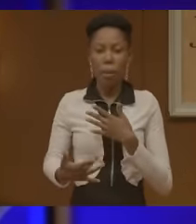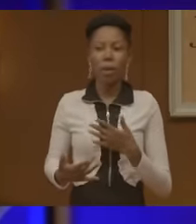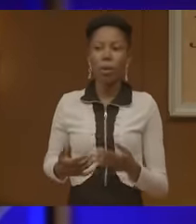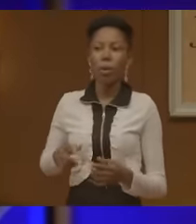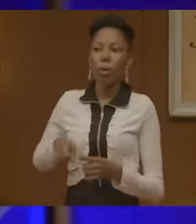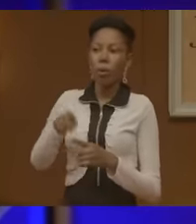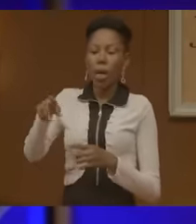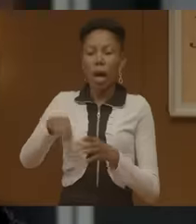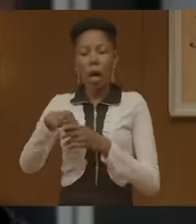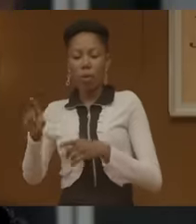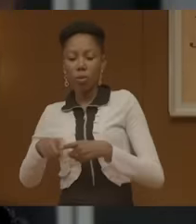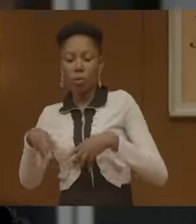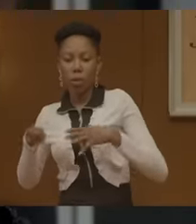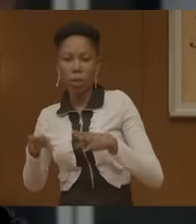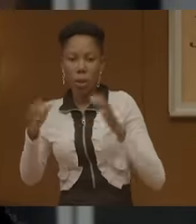come back.